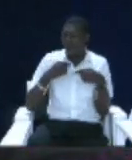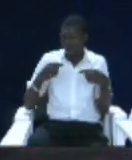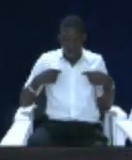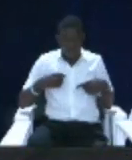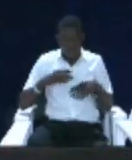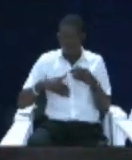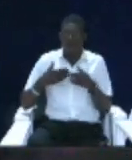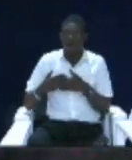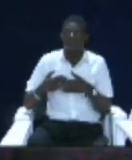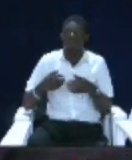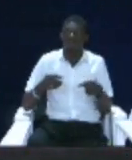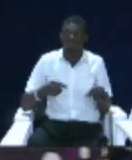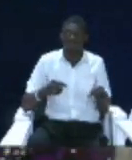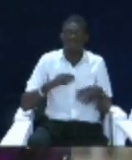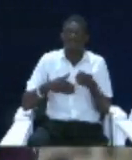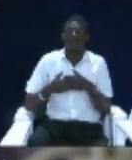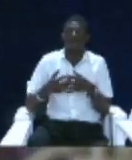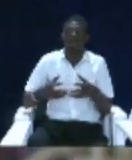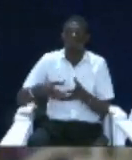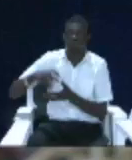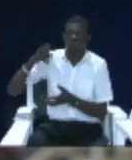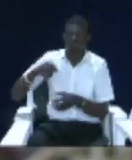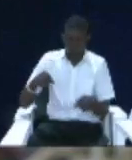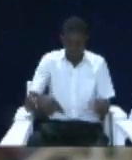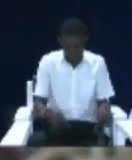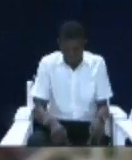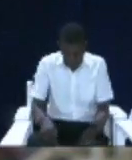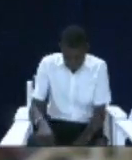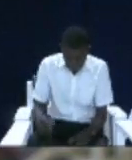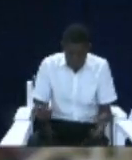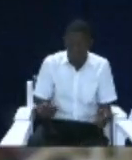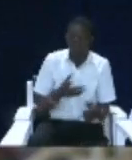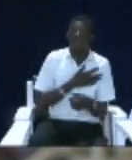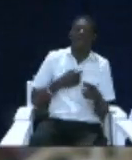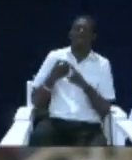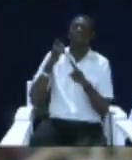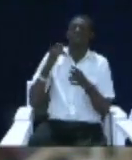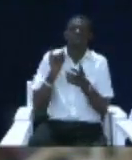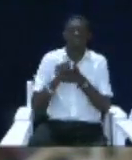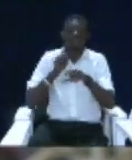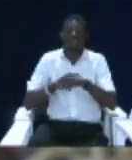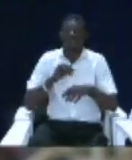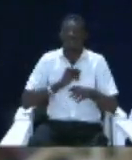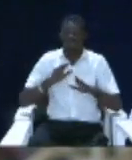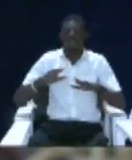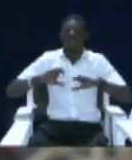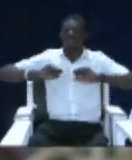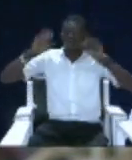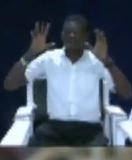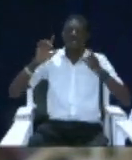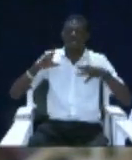my flanks and swelling on my legs. And right from the time I gave my life to